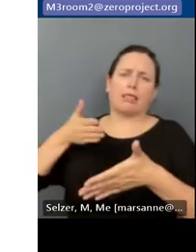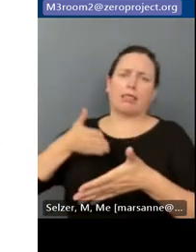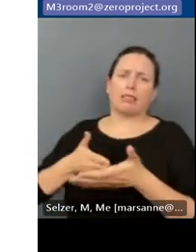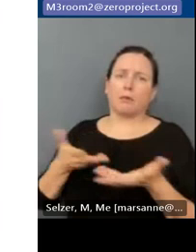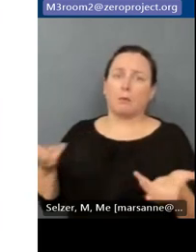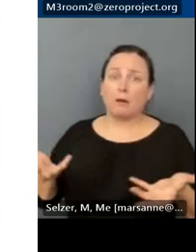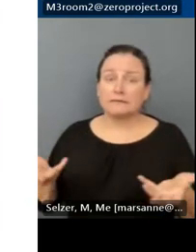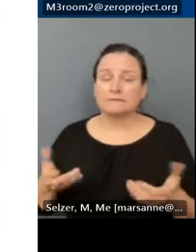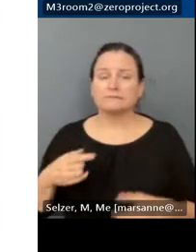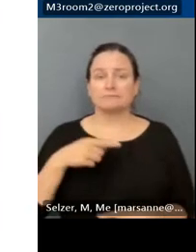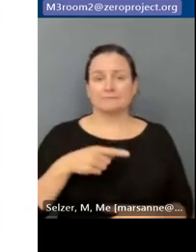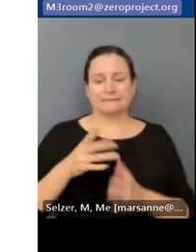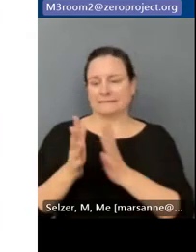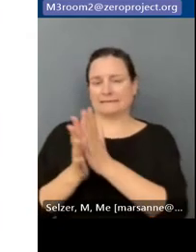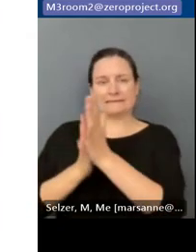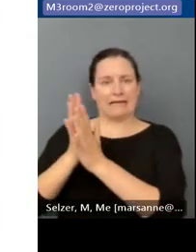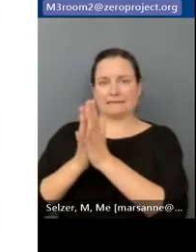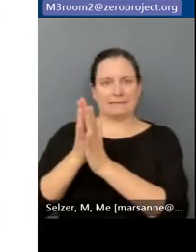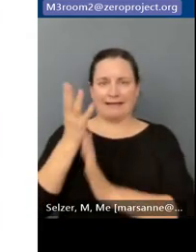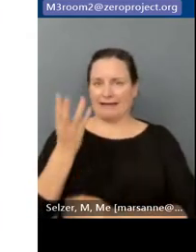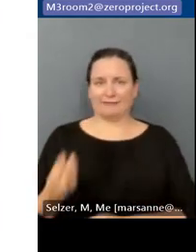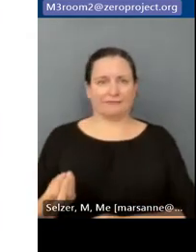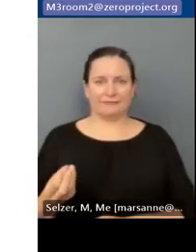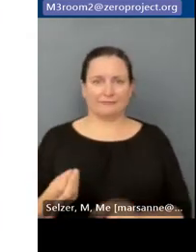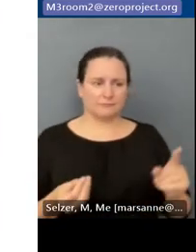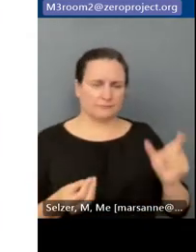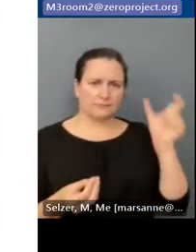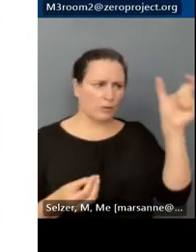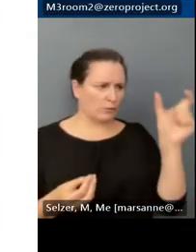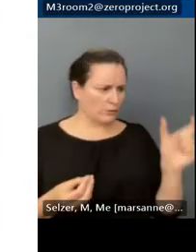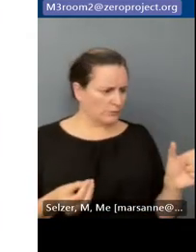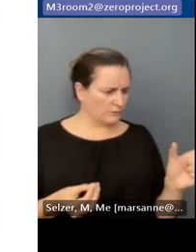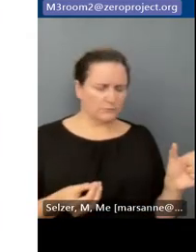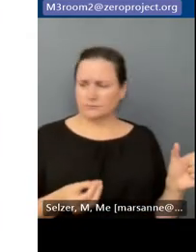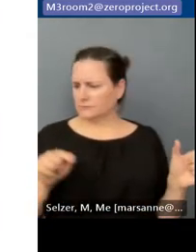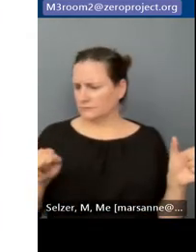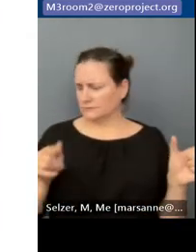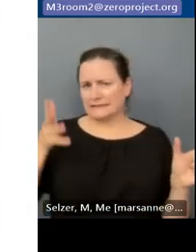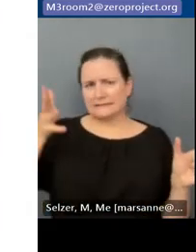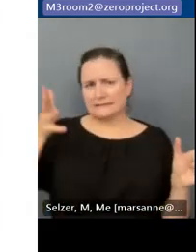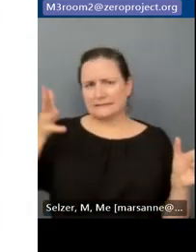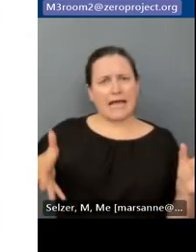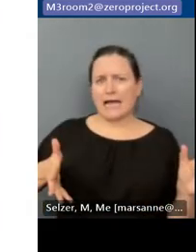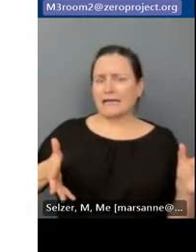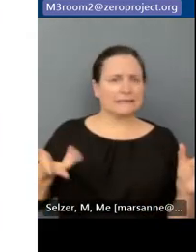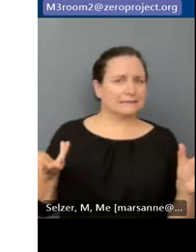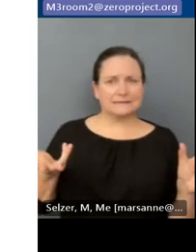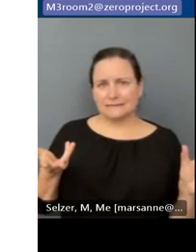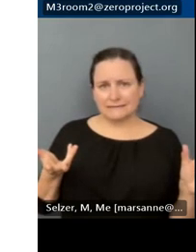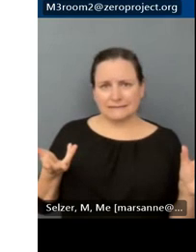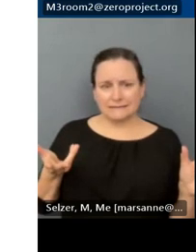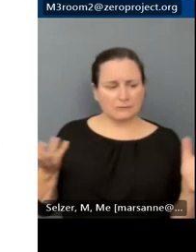for science. So we started creating STEM vocabulary, sign by